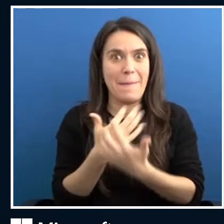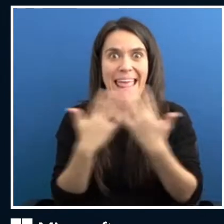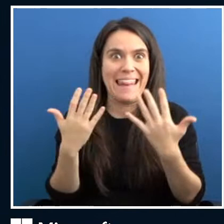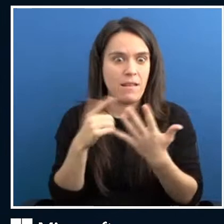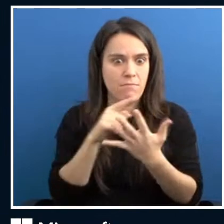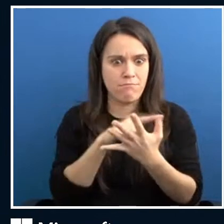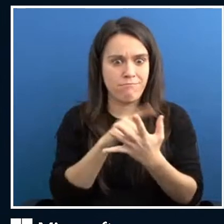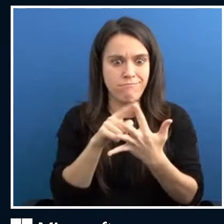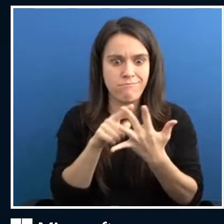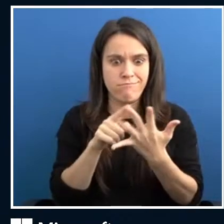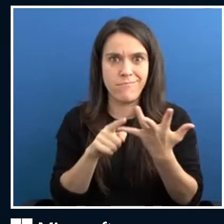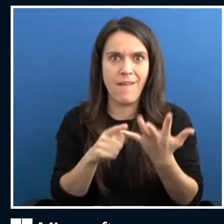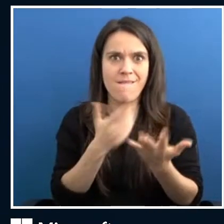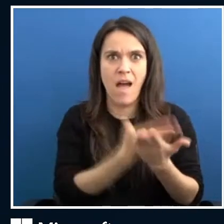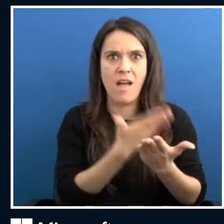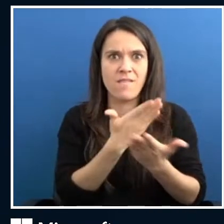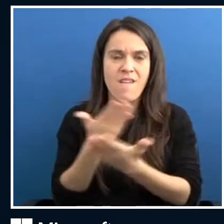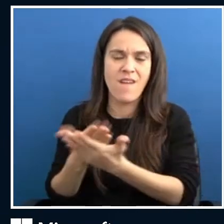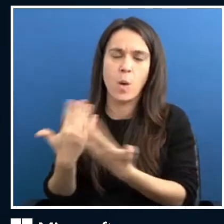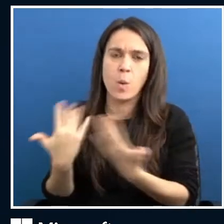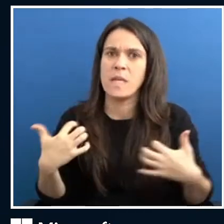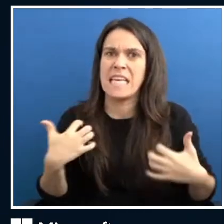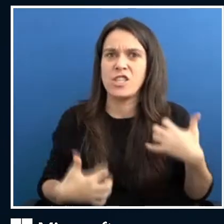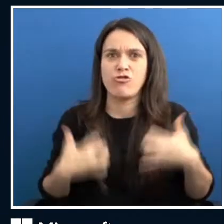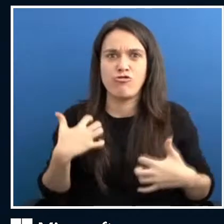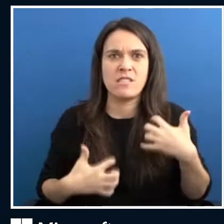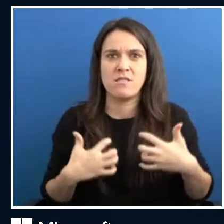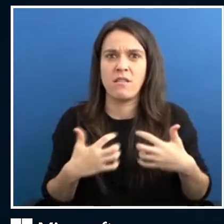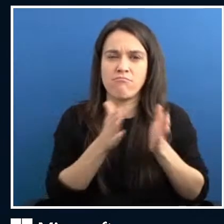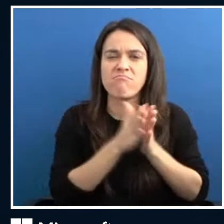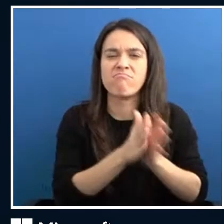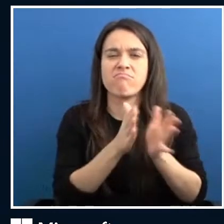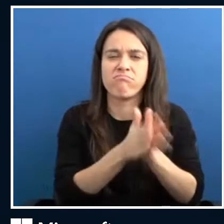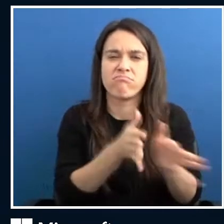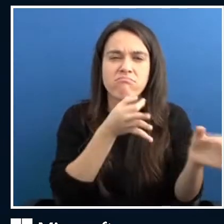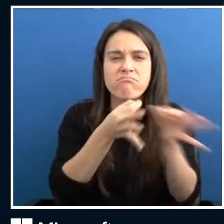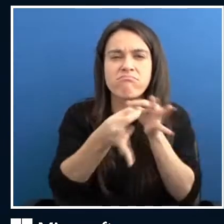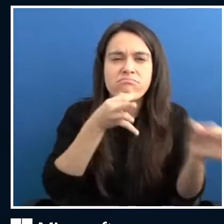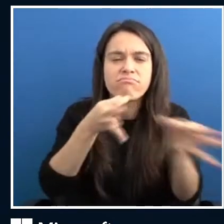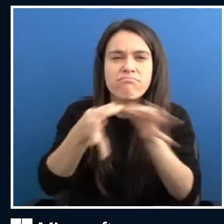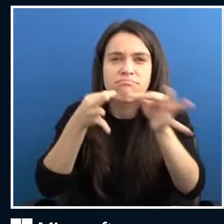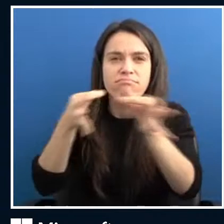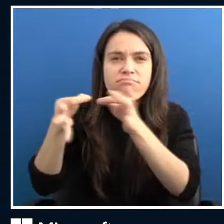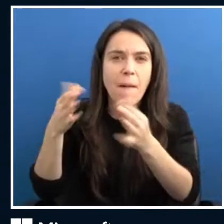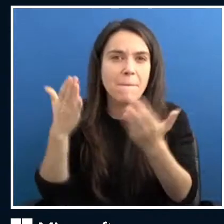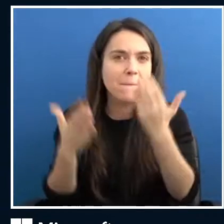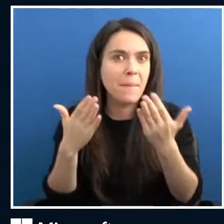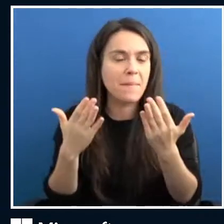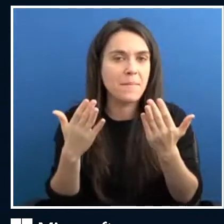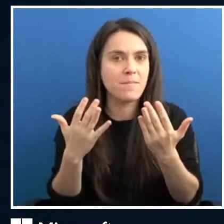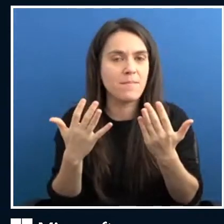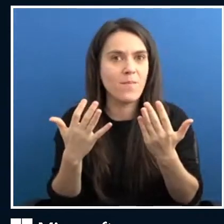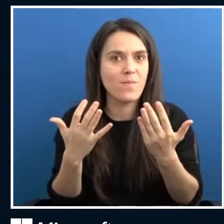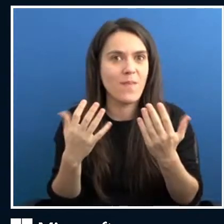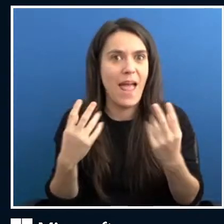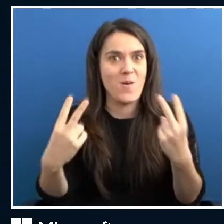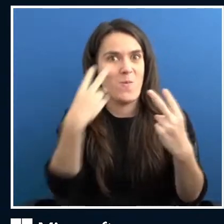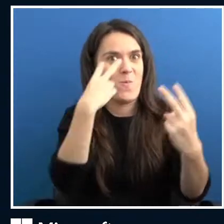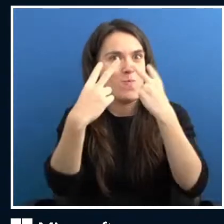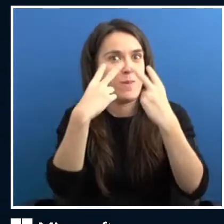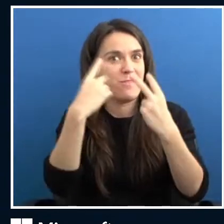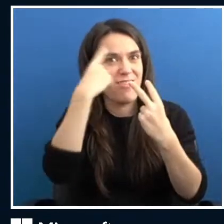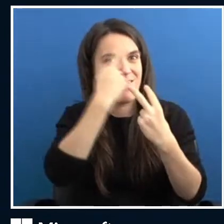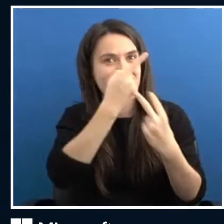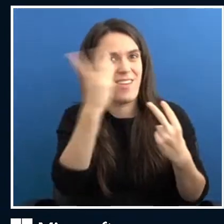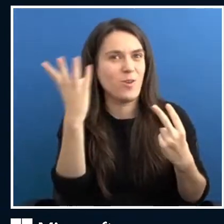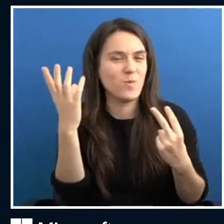many interesting stories you shared there. If we have people in the audience, I can imagine they're similar to me and they're just